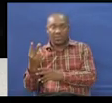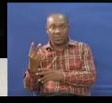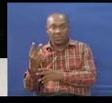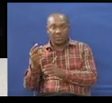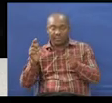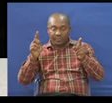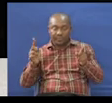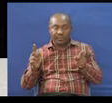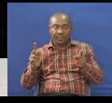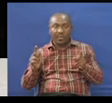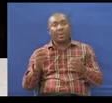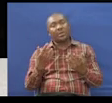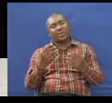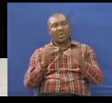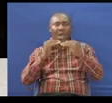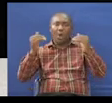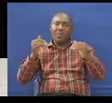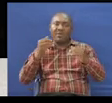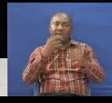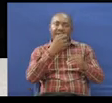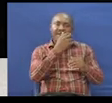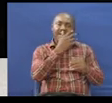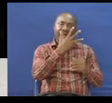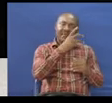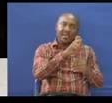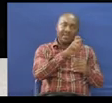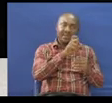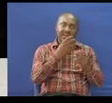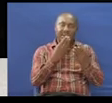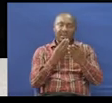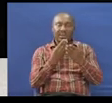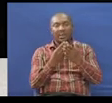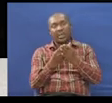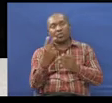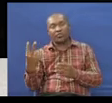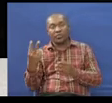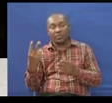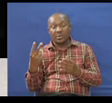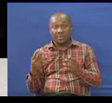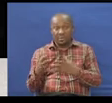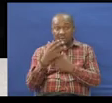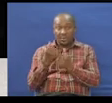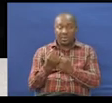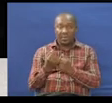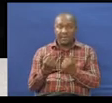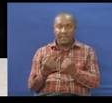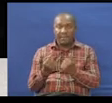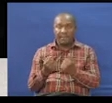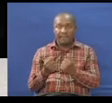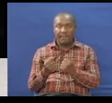here. Plus, what is common between 5x and 2? There is a number which is a common factor to all